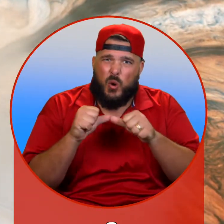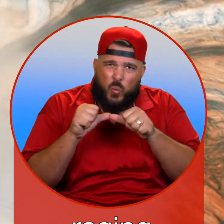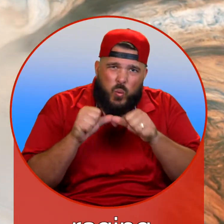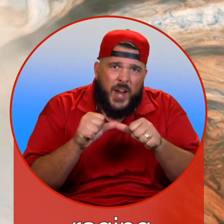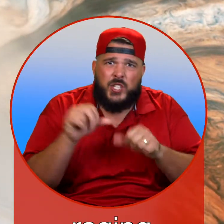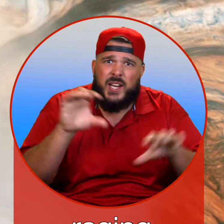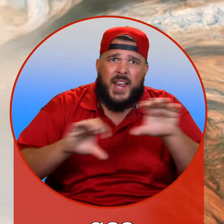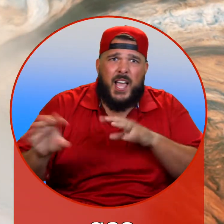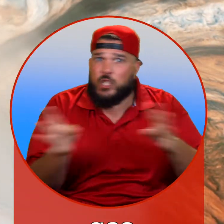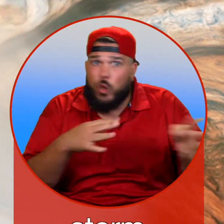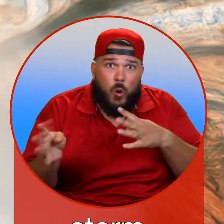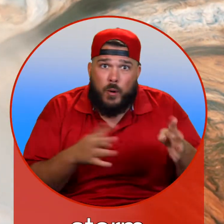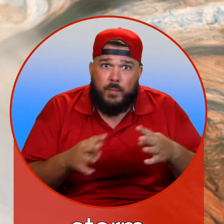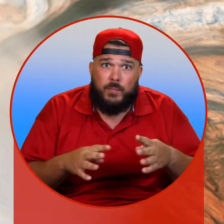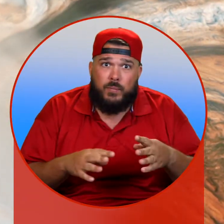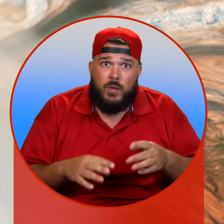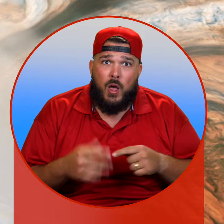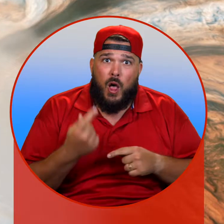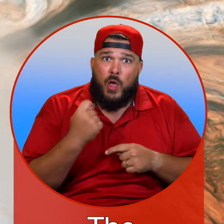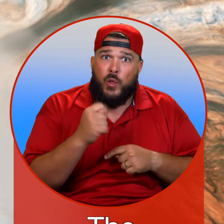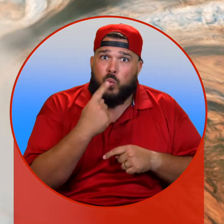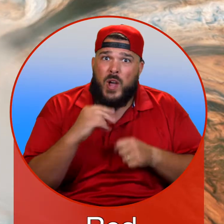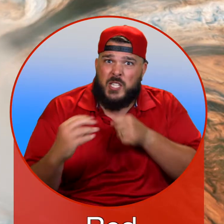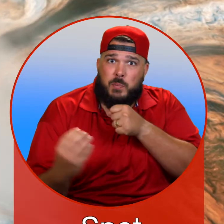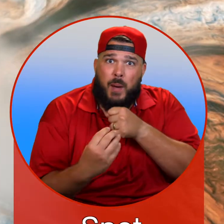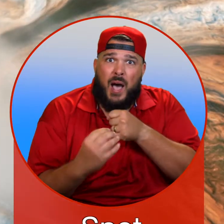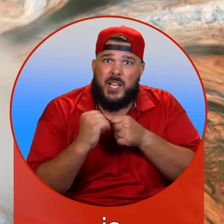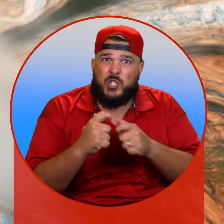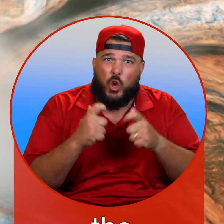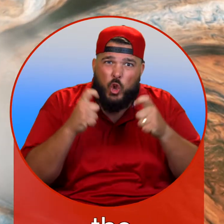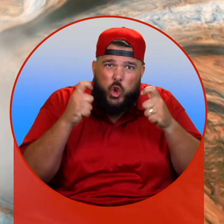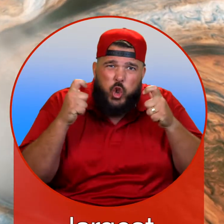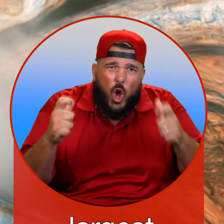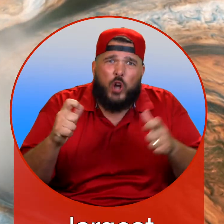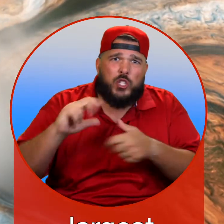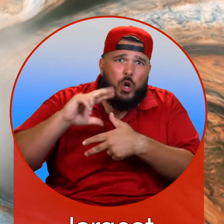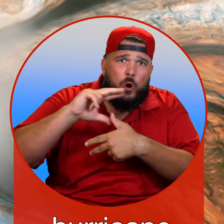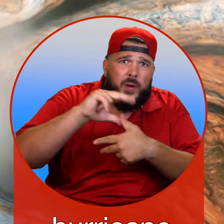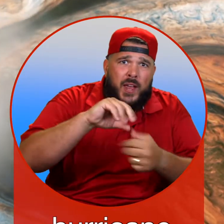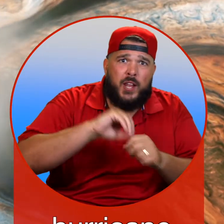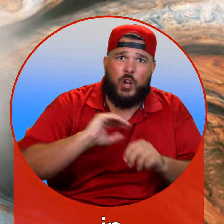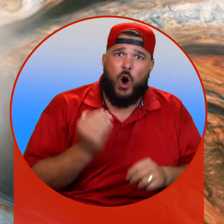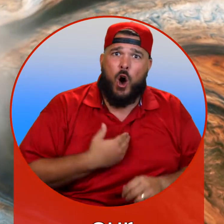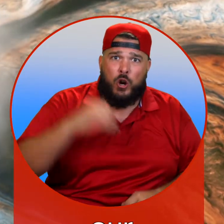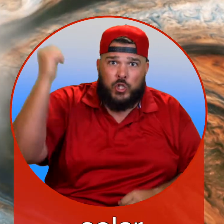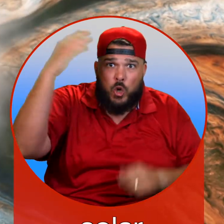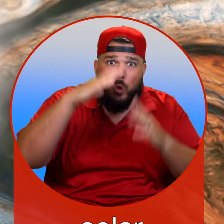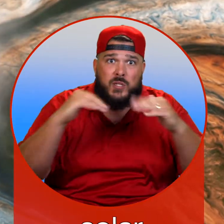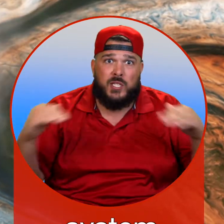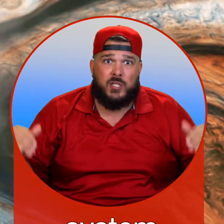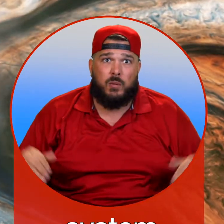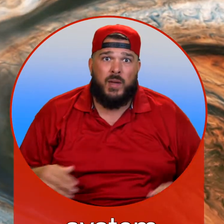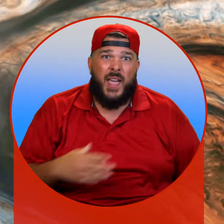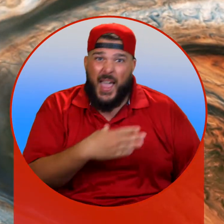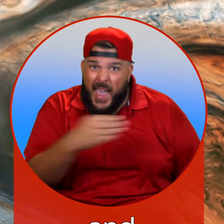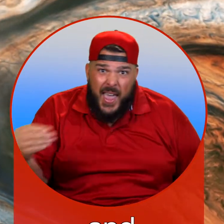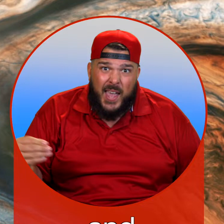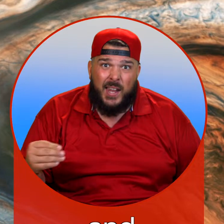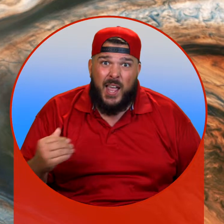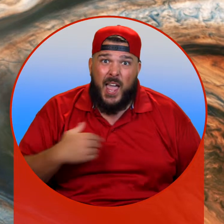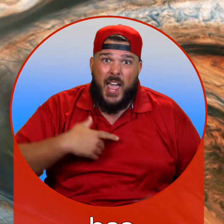is a raging gas storm. The red spot is the largest hurricane in our solar system